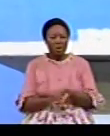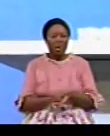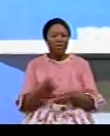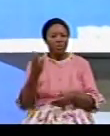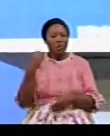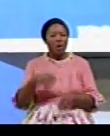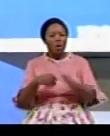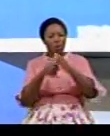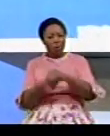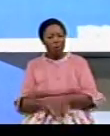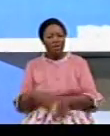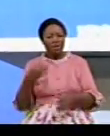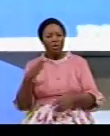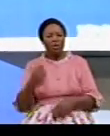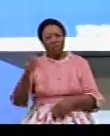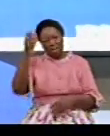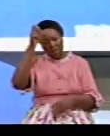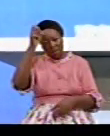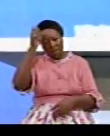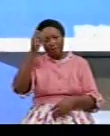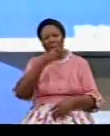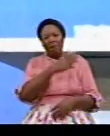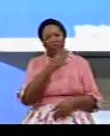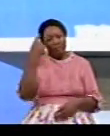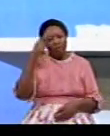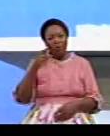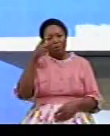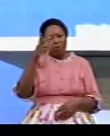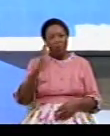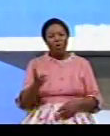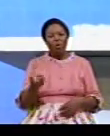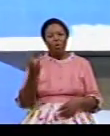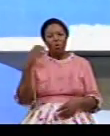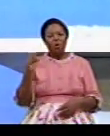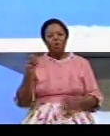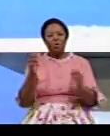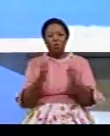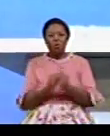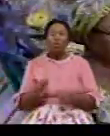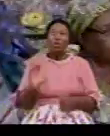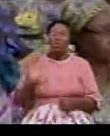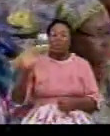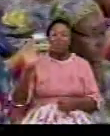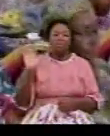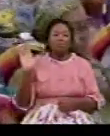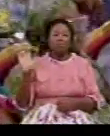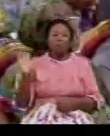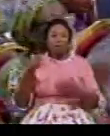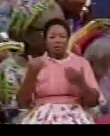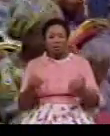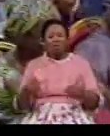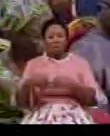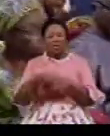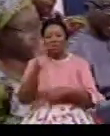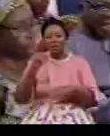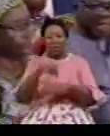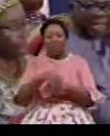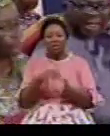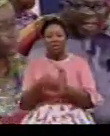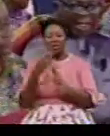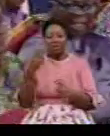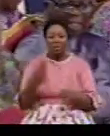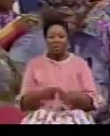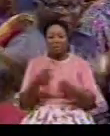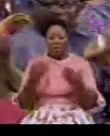8. Ask of me, and I will give you the heathen for thine